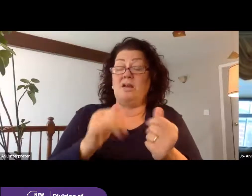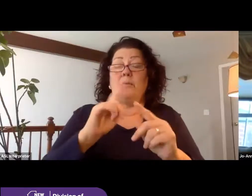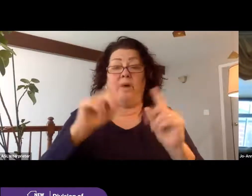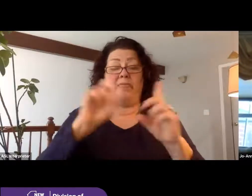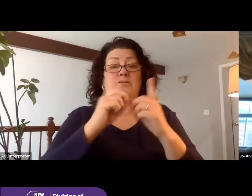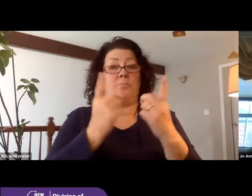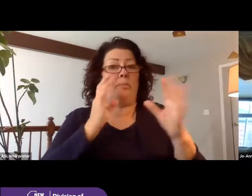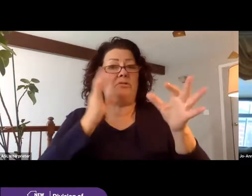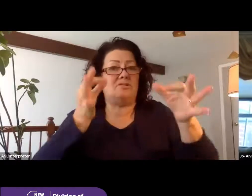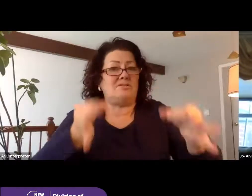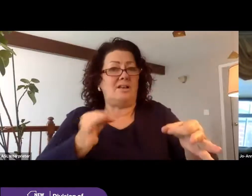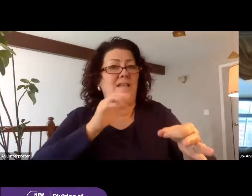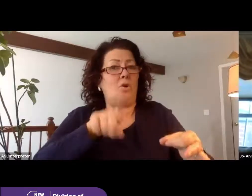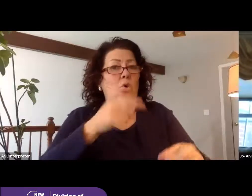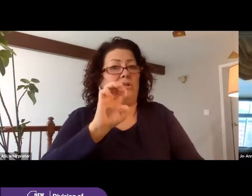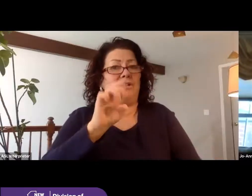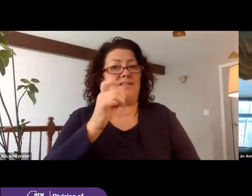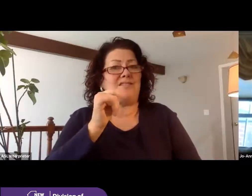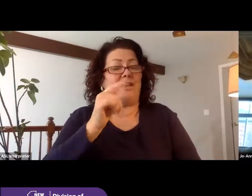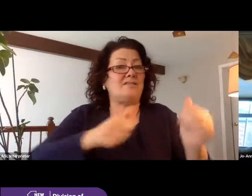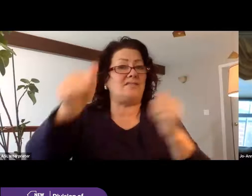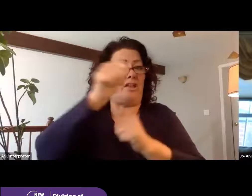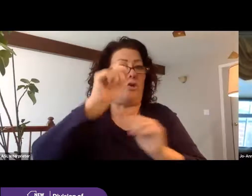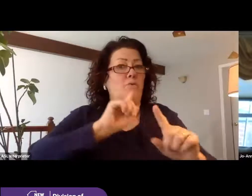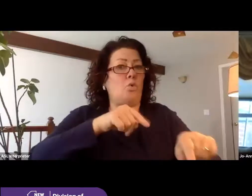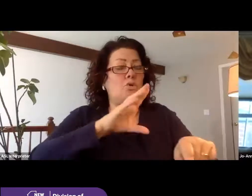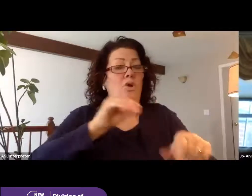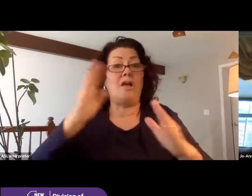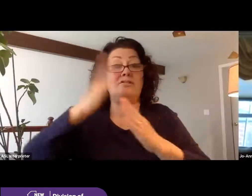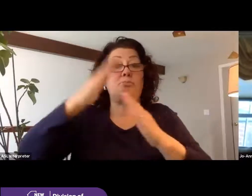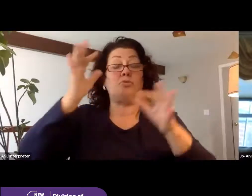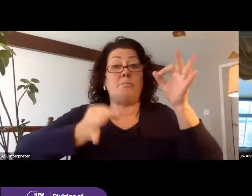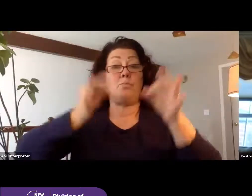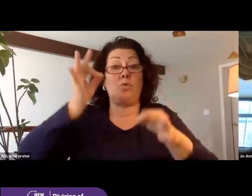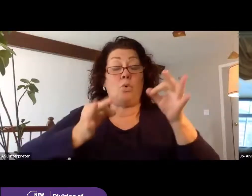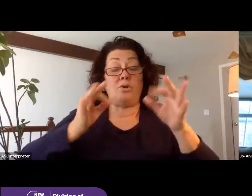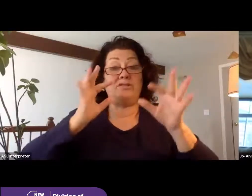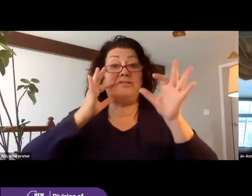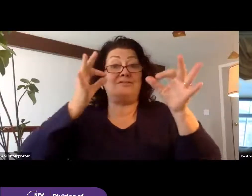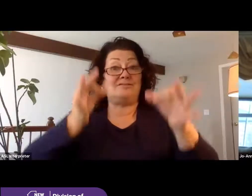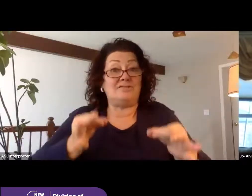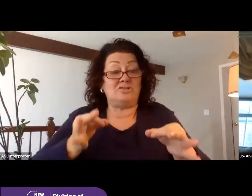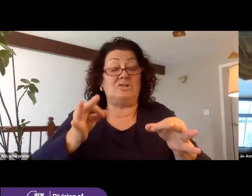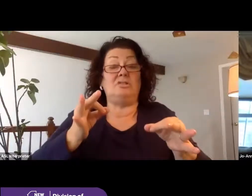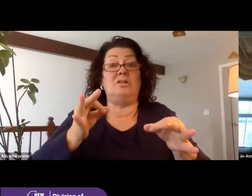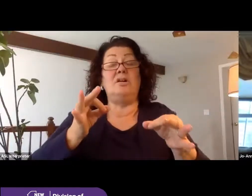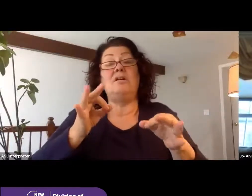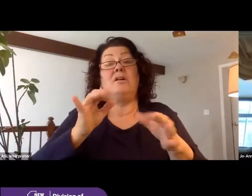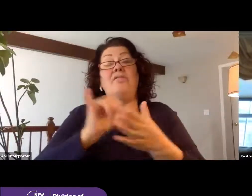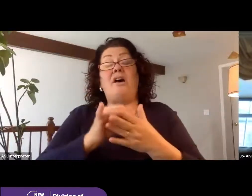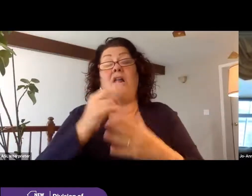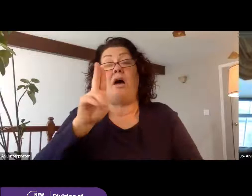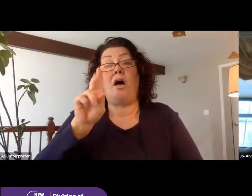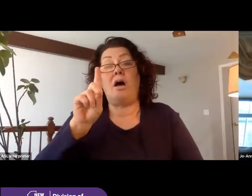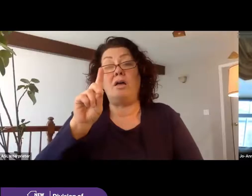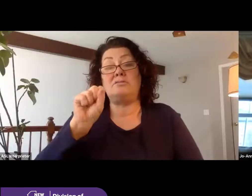on not only executive order, but also the Supreme Court's decision in Bostock versus Clayton County, that HUD's Office of